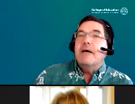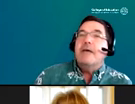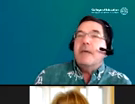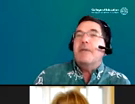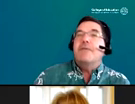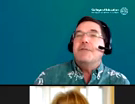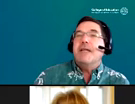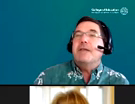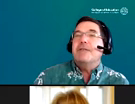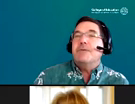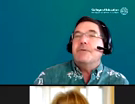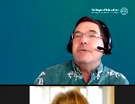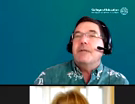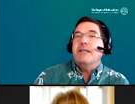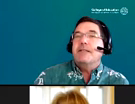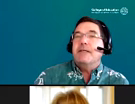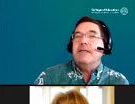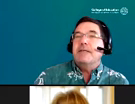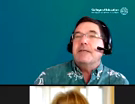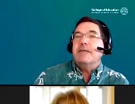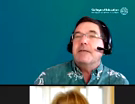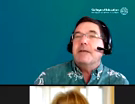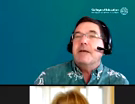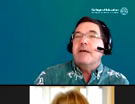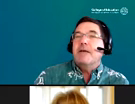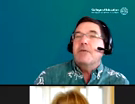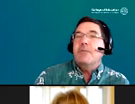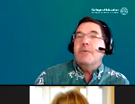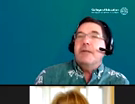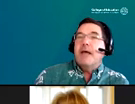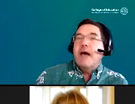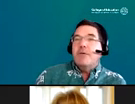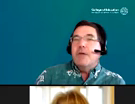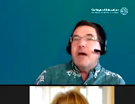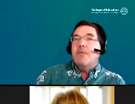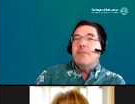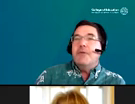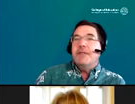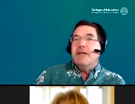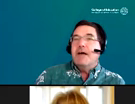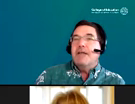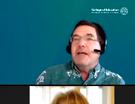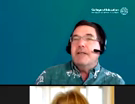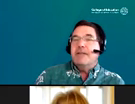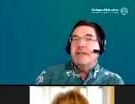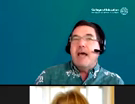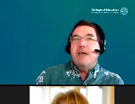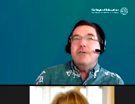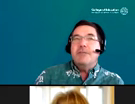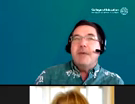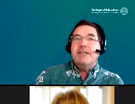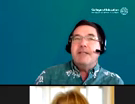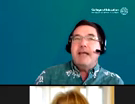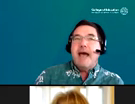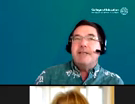Dina, okay, I'm going to first answer Leslie's. How do we put this contact in the chat? You